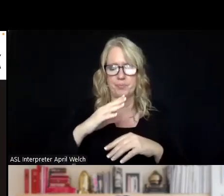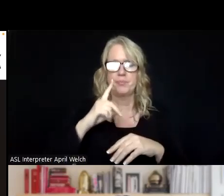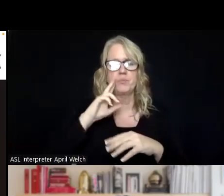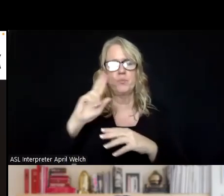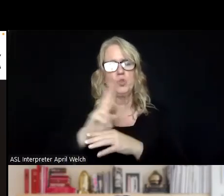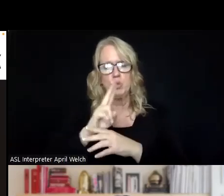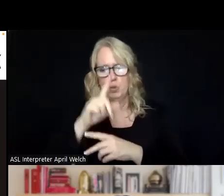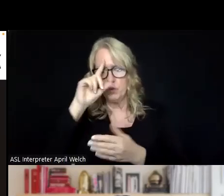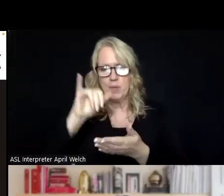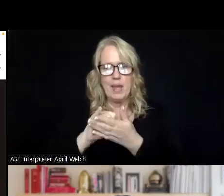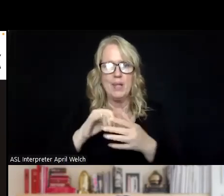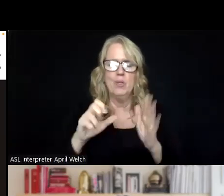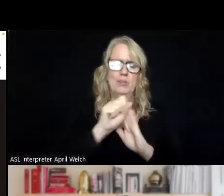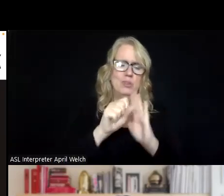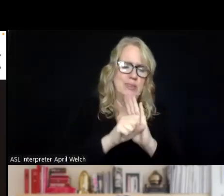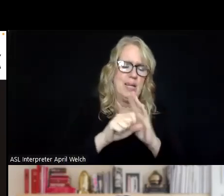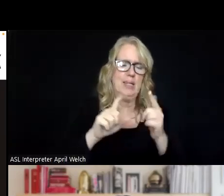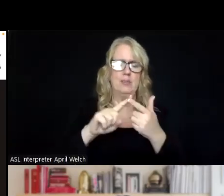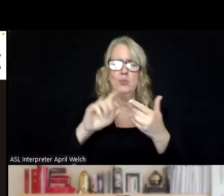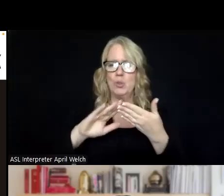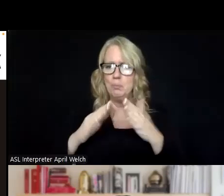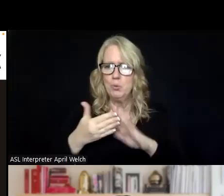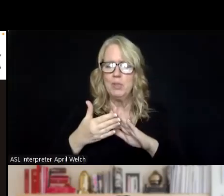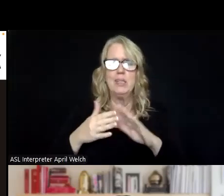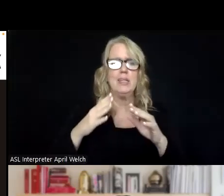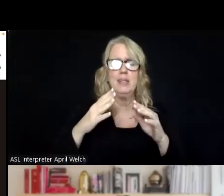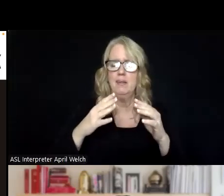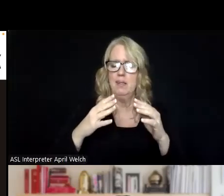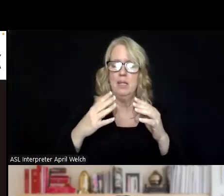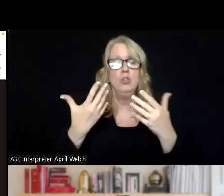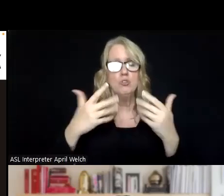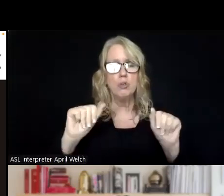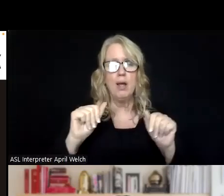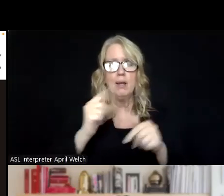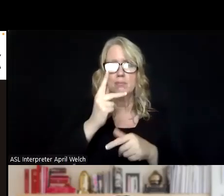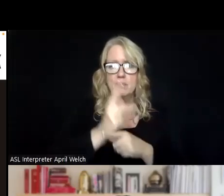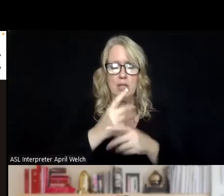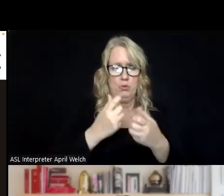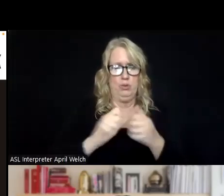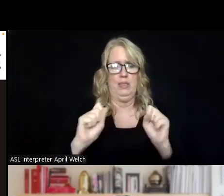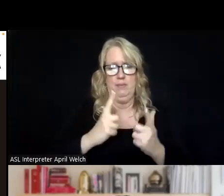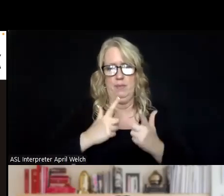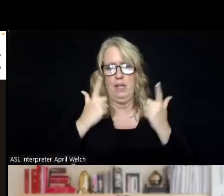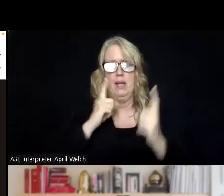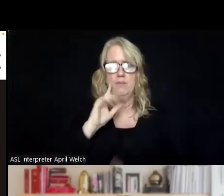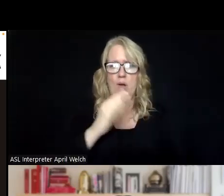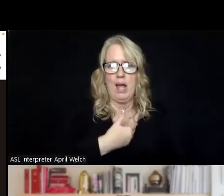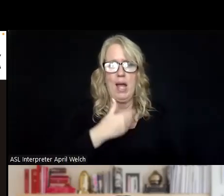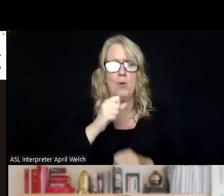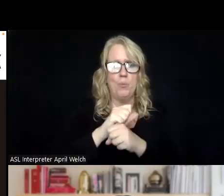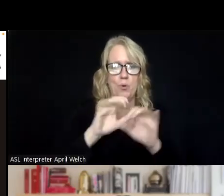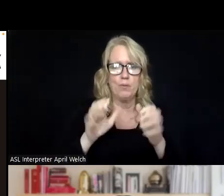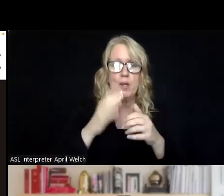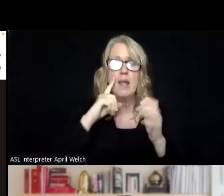that. So states and communities are using it to kind of care and save the lives of our workforce. So for